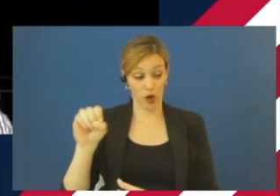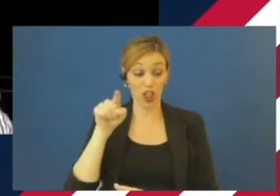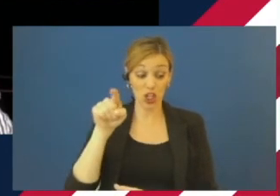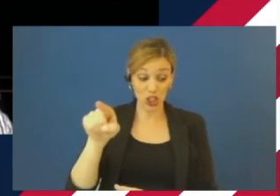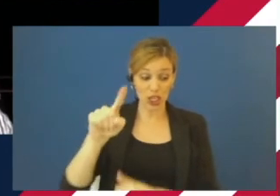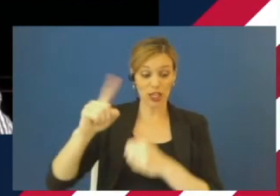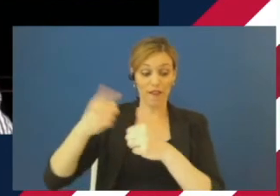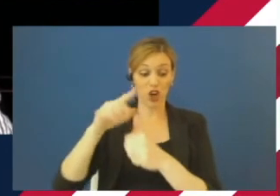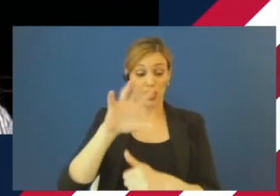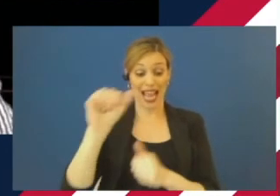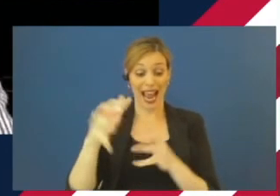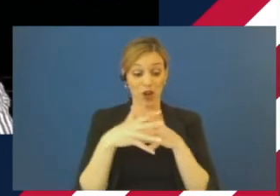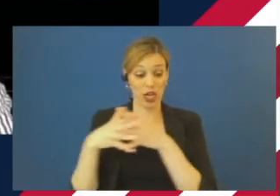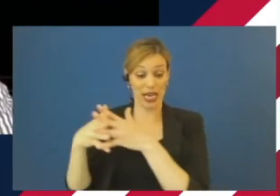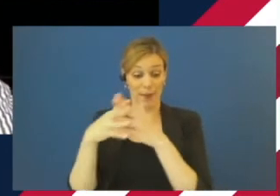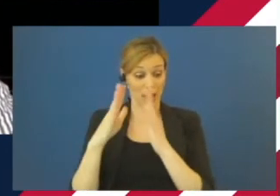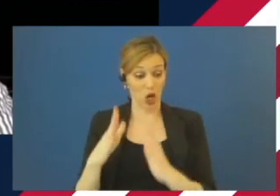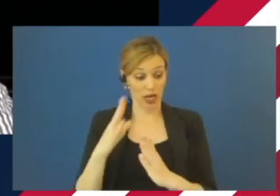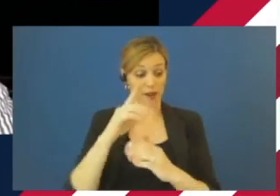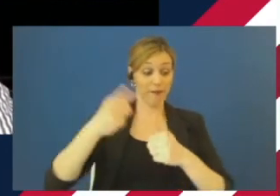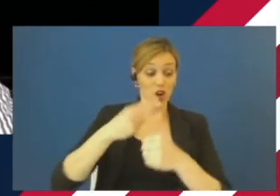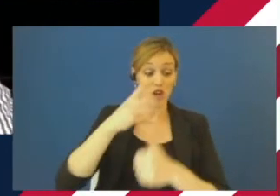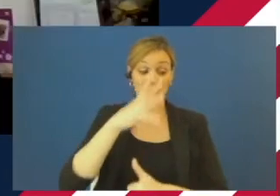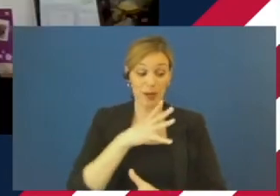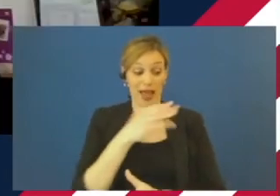mayor of Greenville, Mississippi.